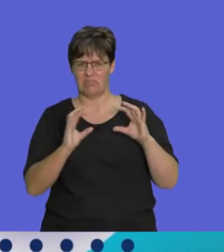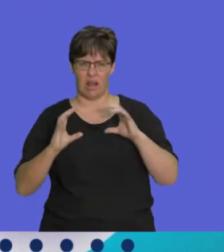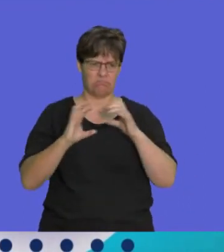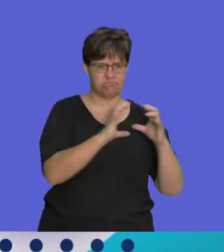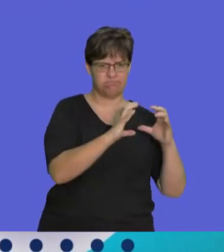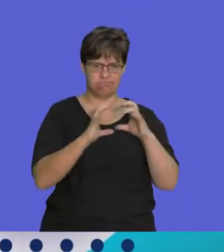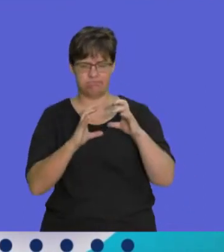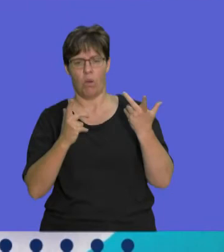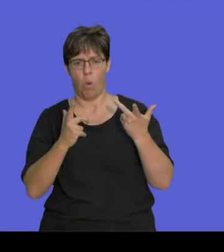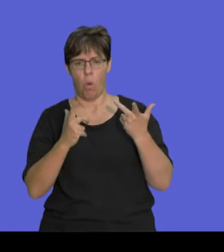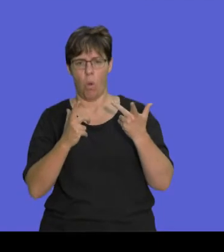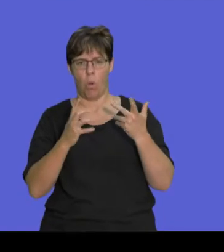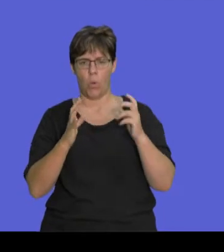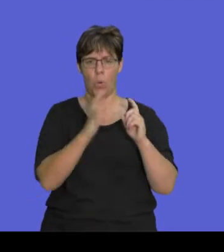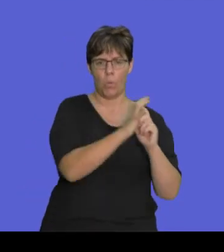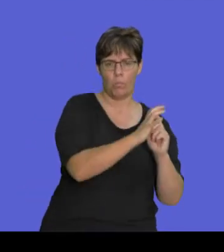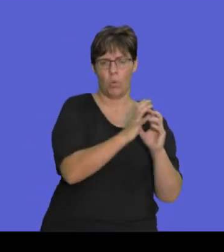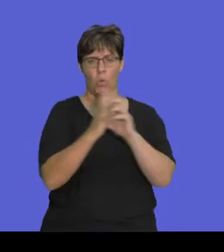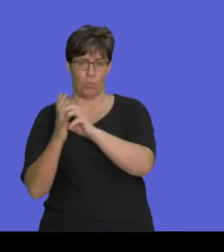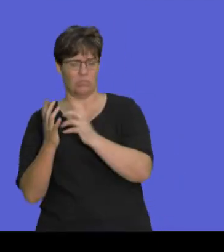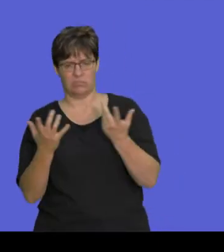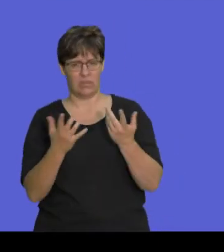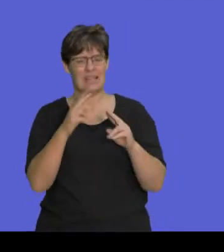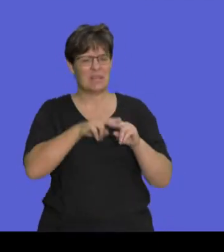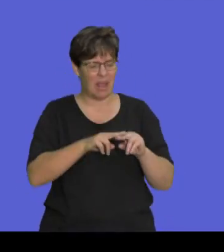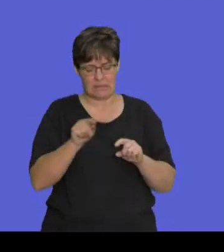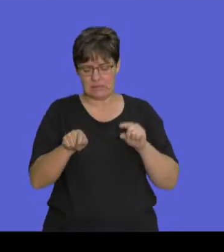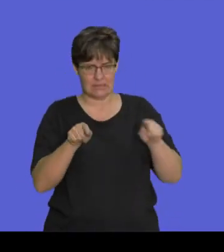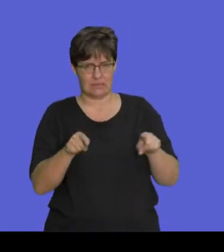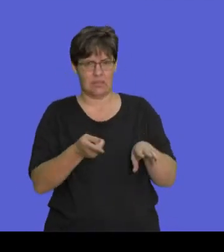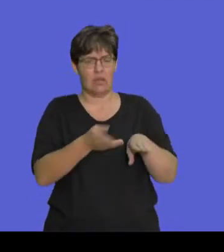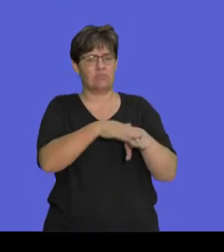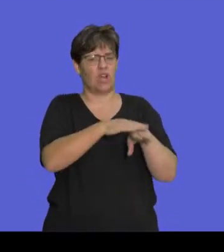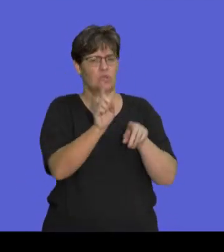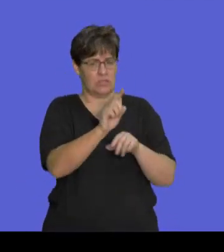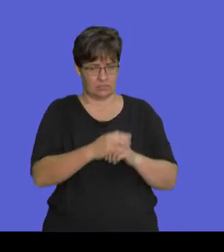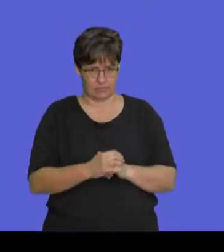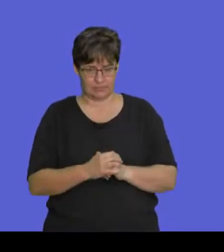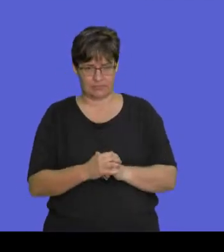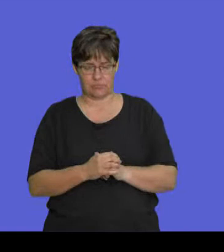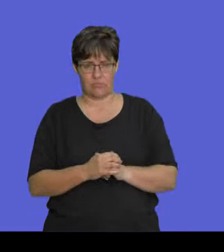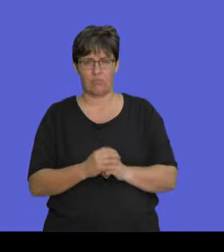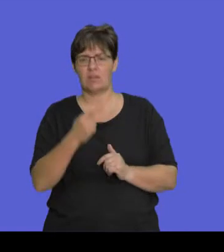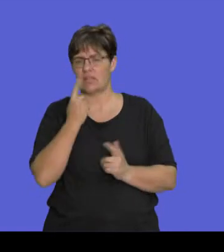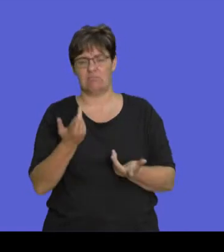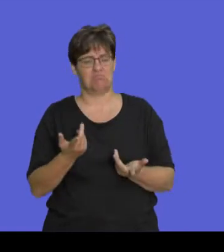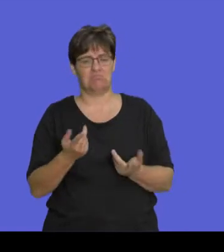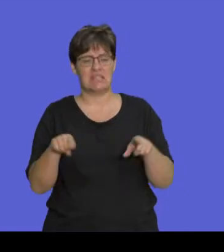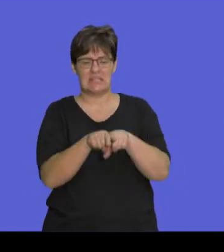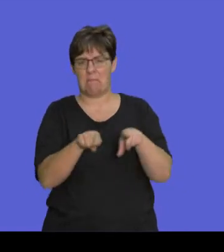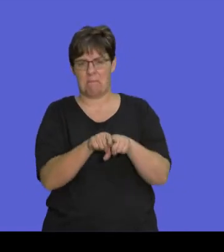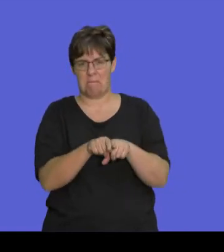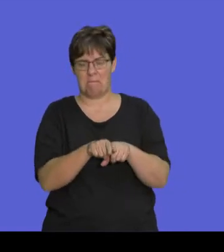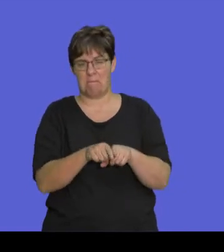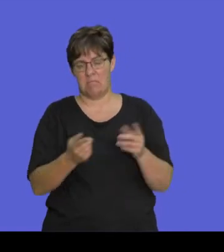due to those 2 point charges. Let's take, for argument's sake, 2 like charges which are actually positive, right?